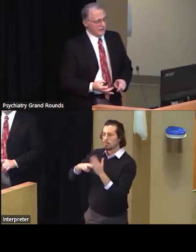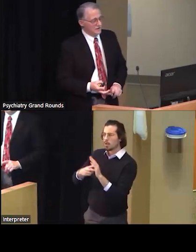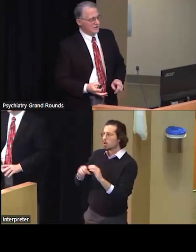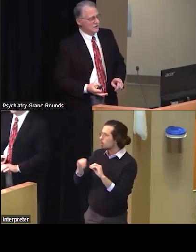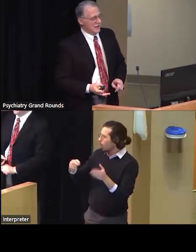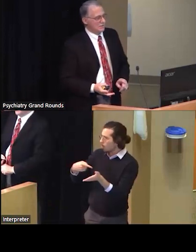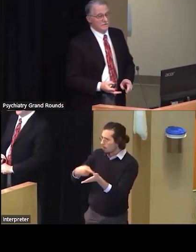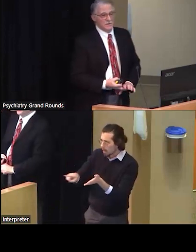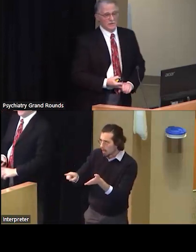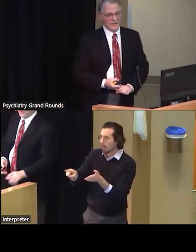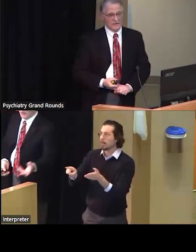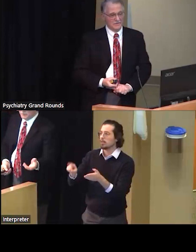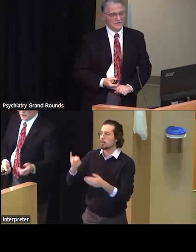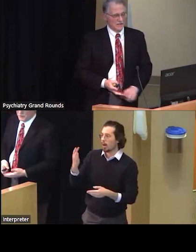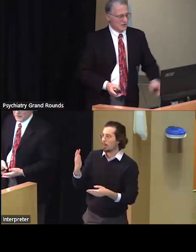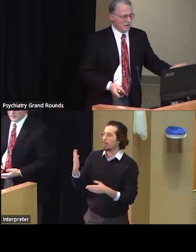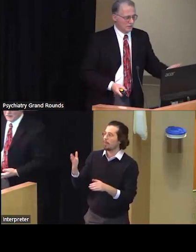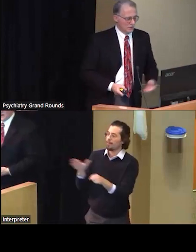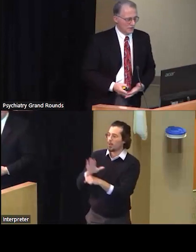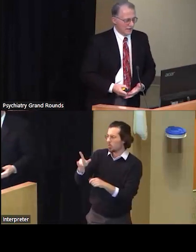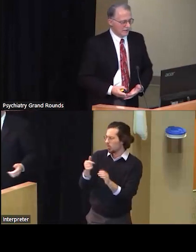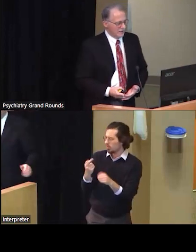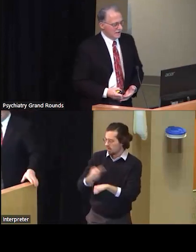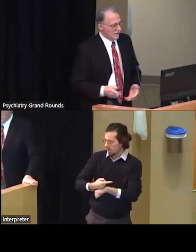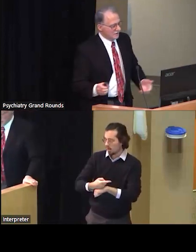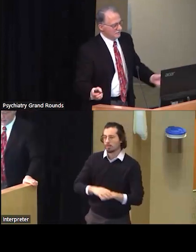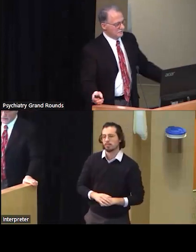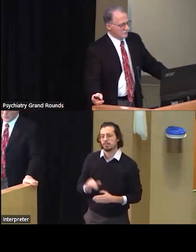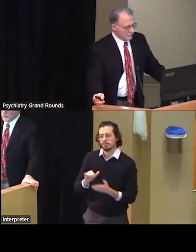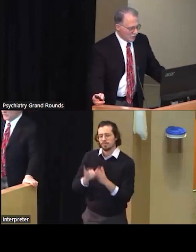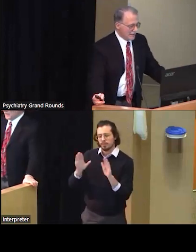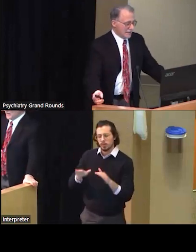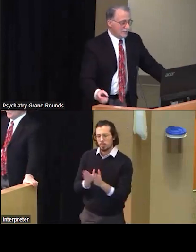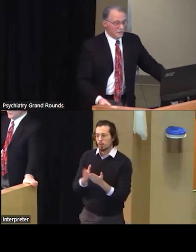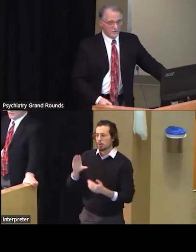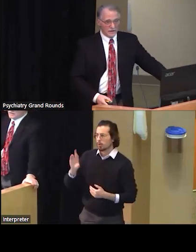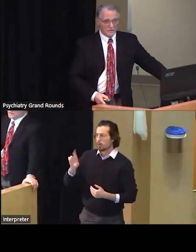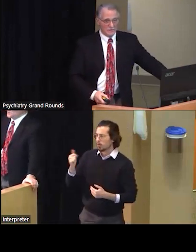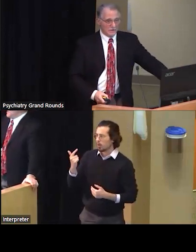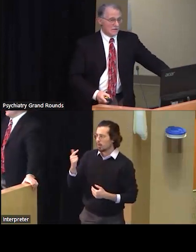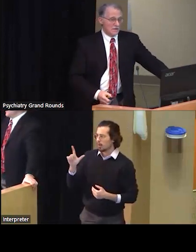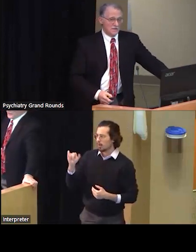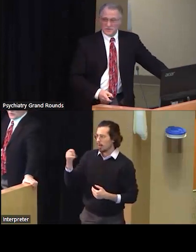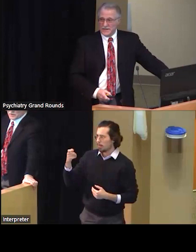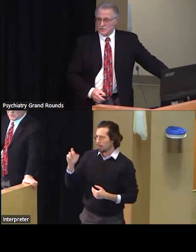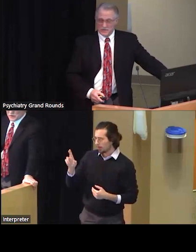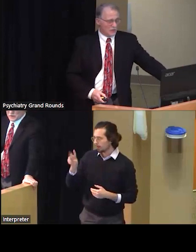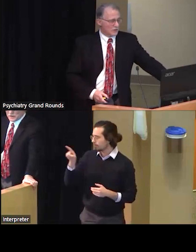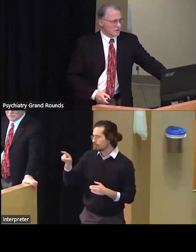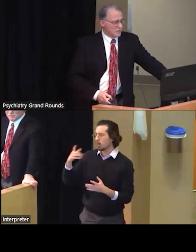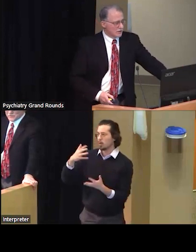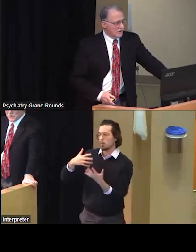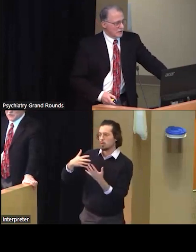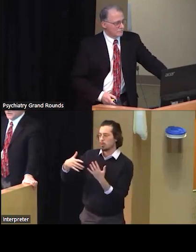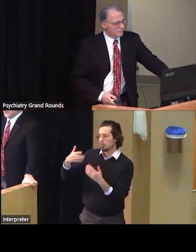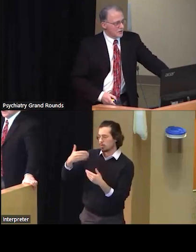the unpaid, unseen jobs that fill your day. It's a great book by Craig Lampert, a Harvard sociologist that